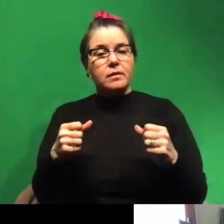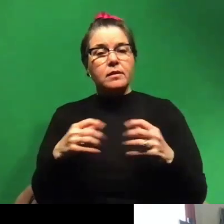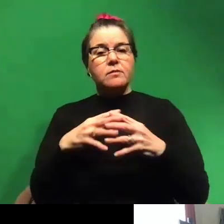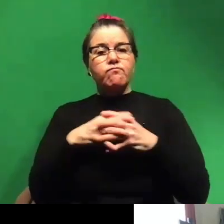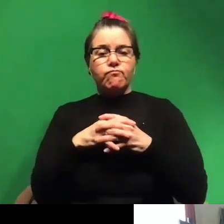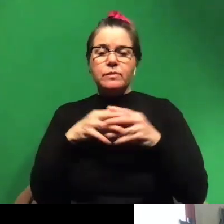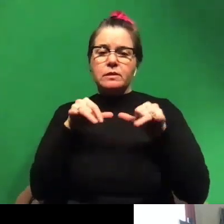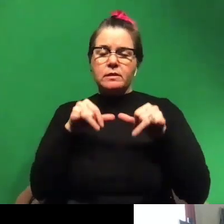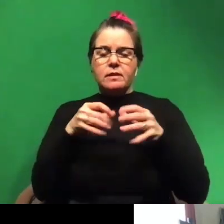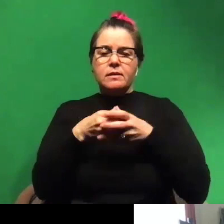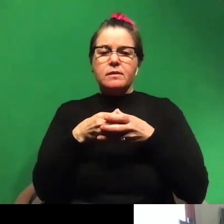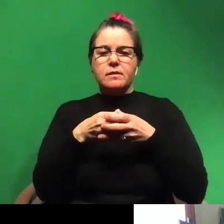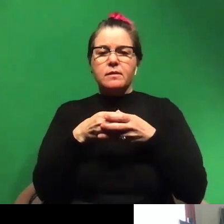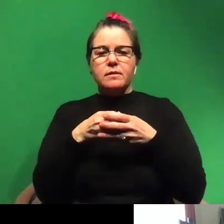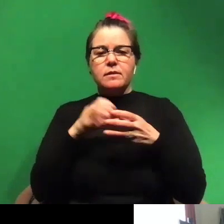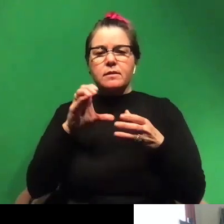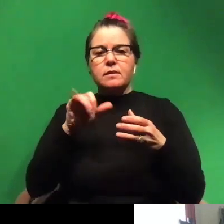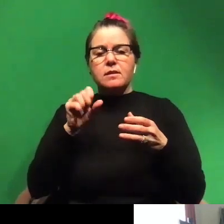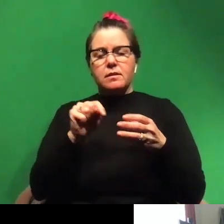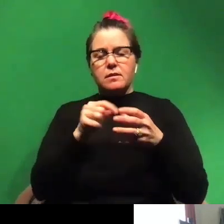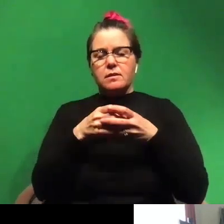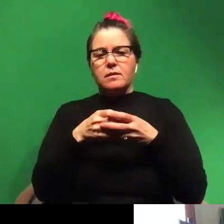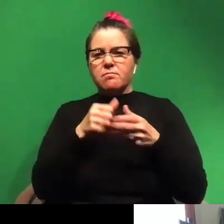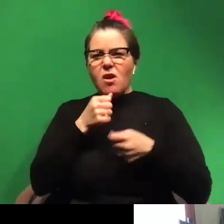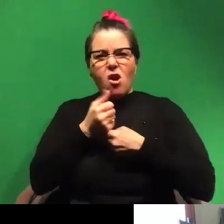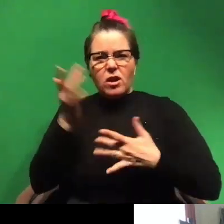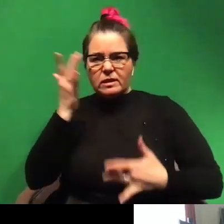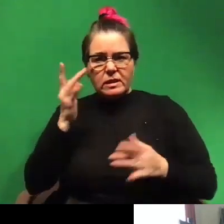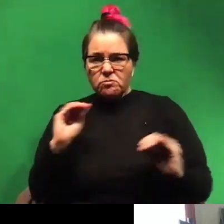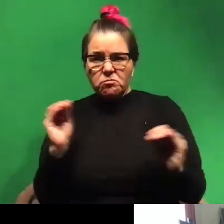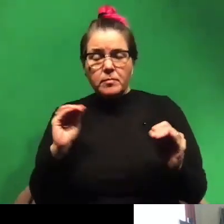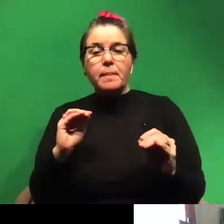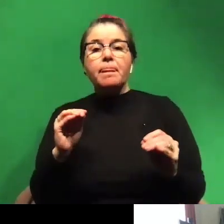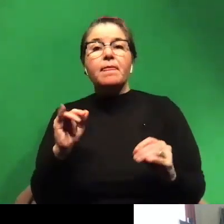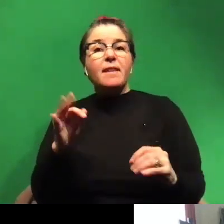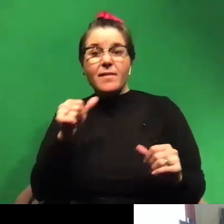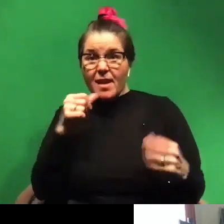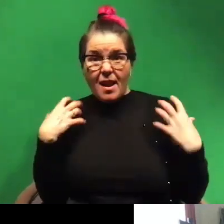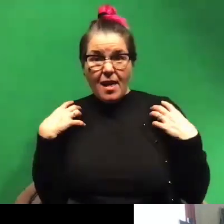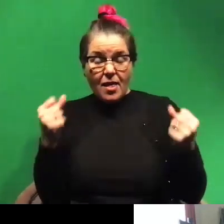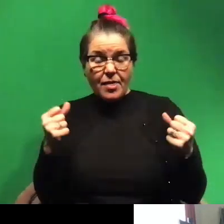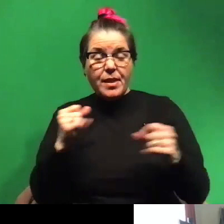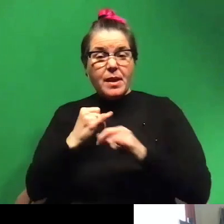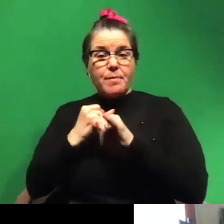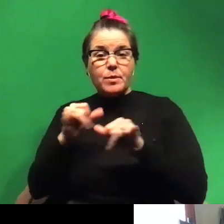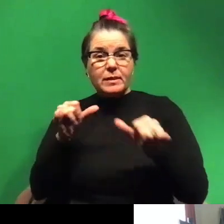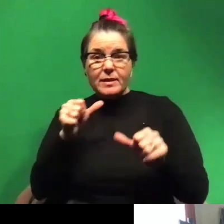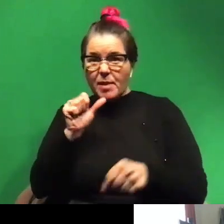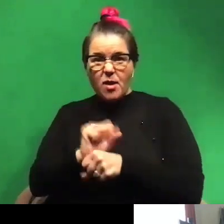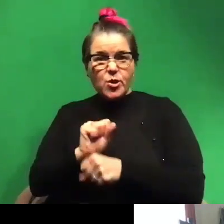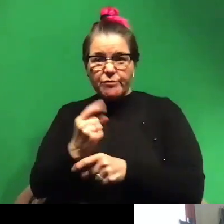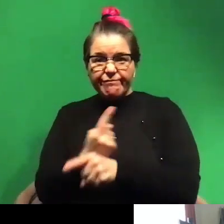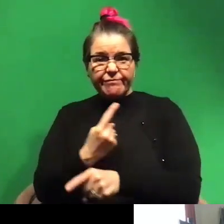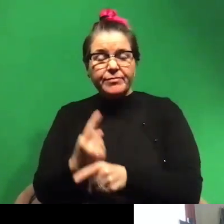stays in this little thing called a cyst and doesn't cause disease. But when we're not healthy and our immune system isn't working right,